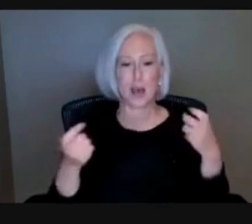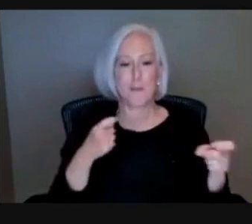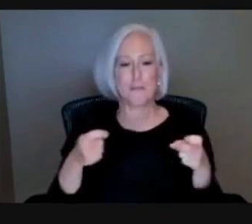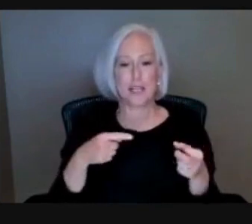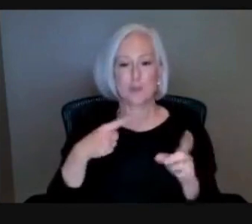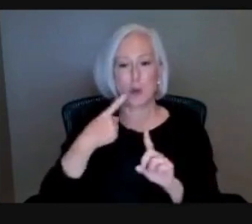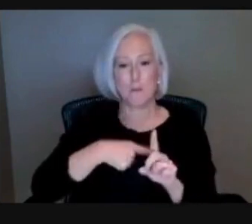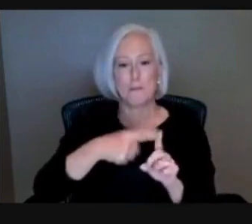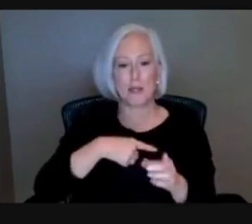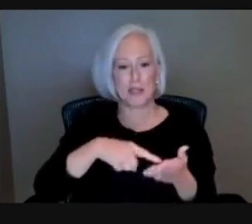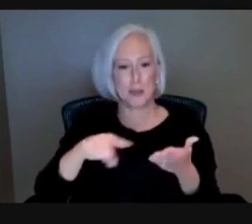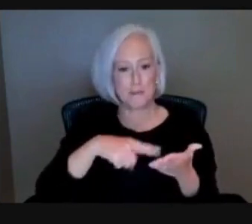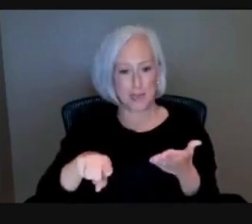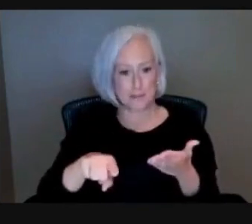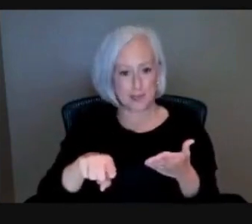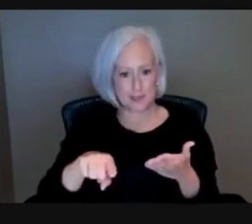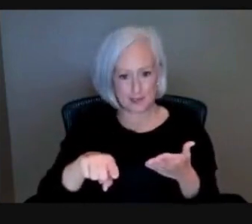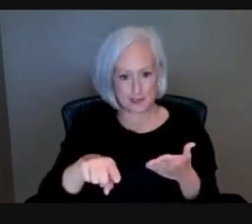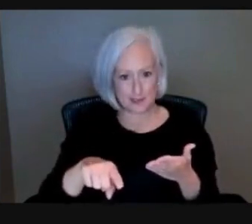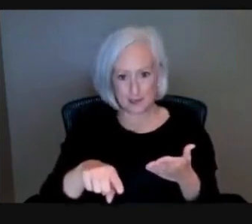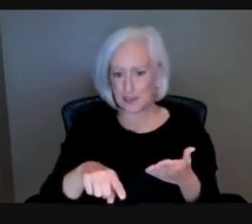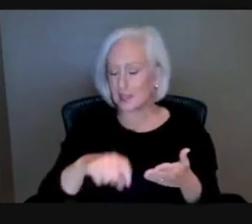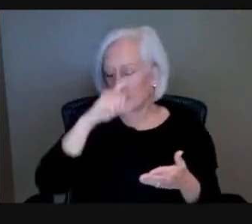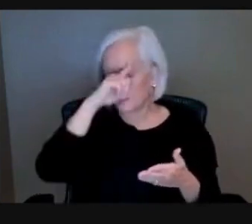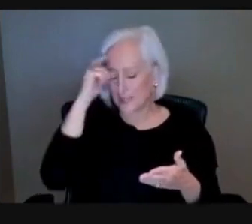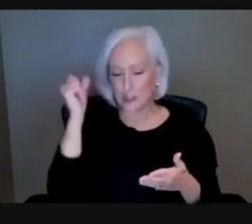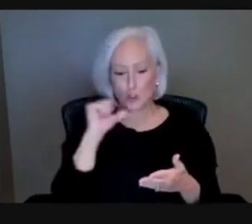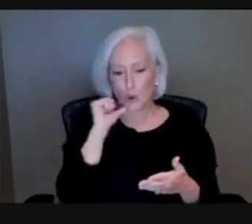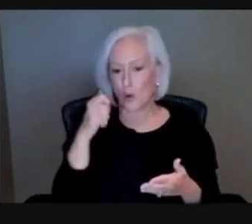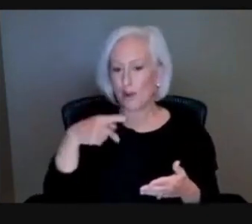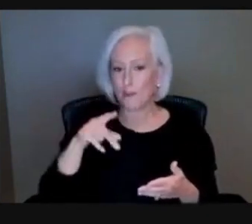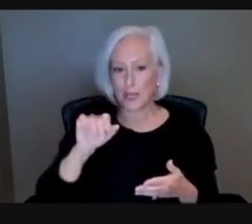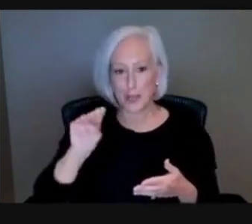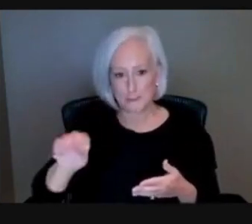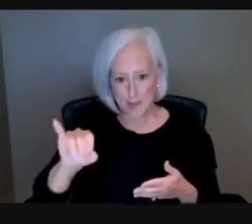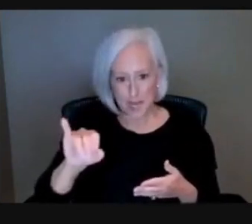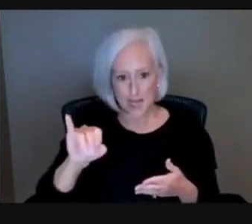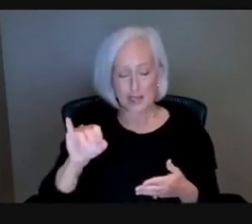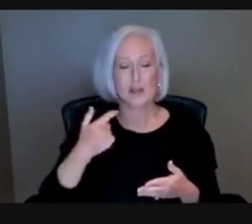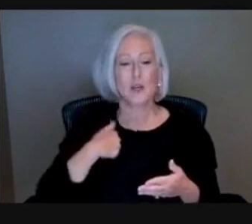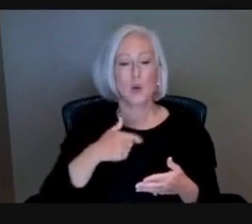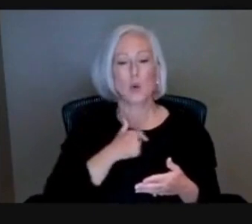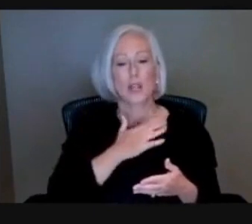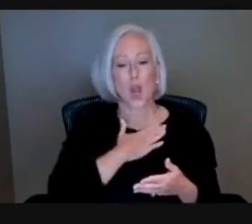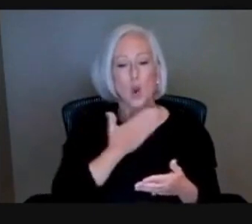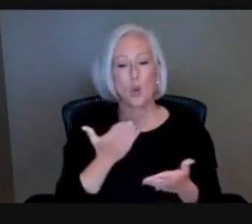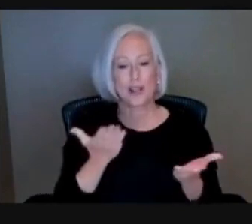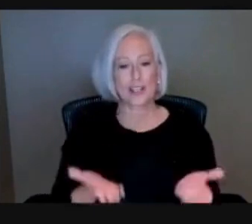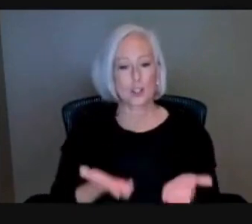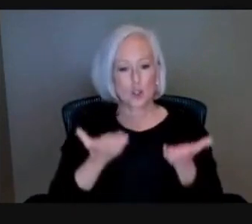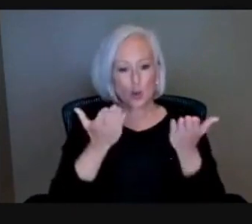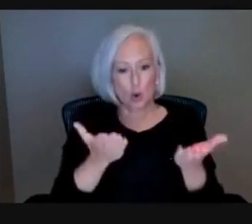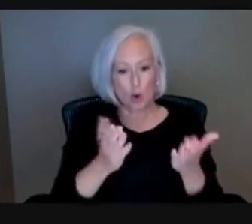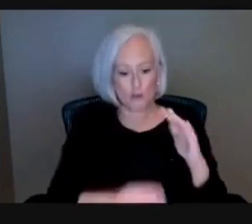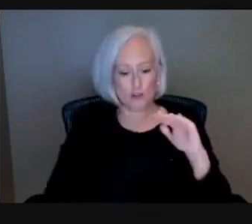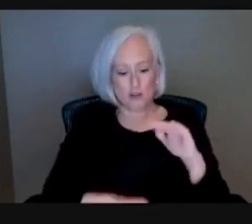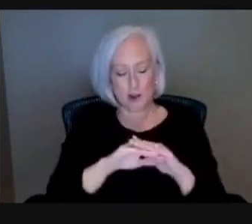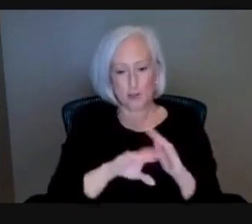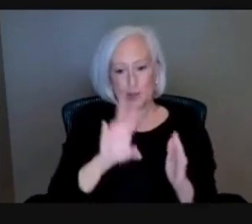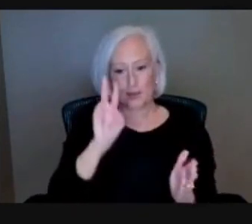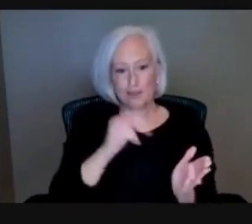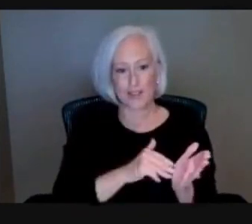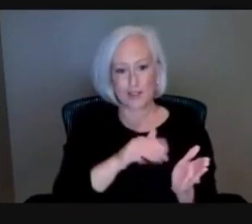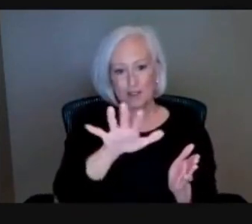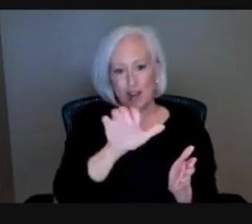payment because you are not going to pay that mortgage interest, Citibank is also willing to offer to pay up to